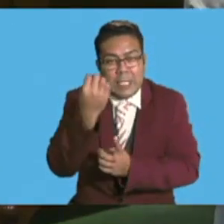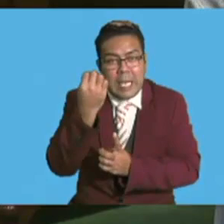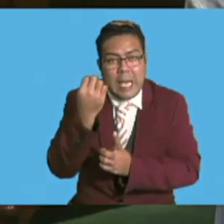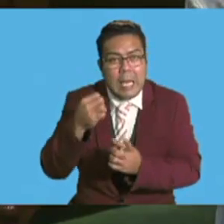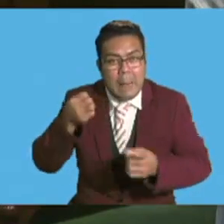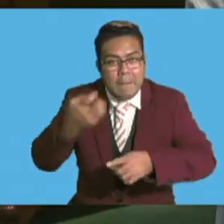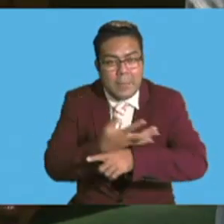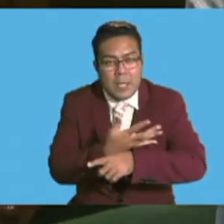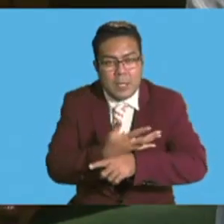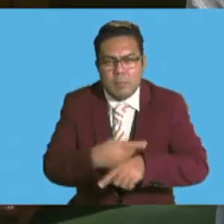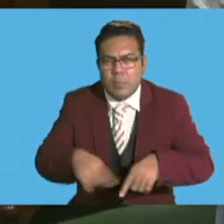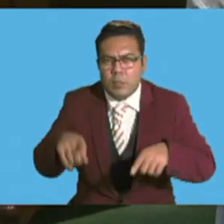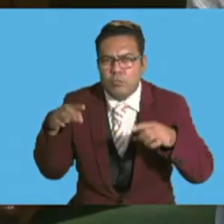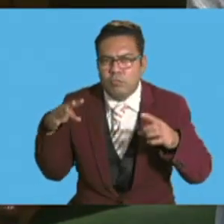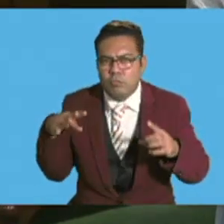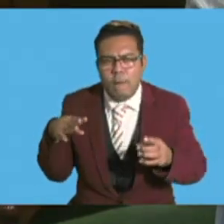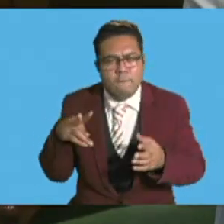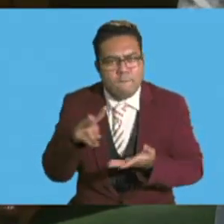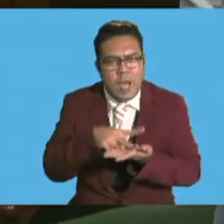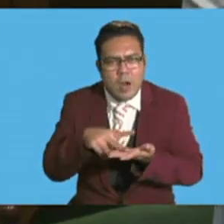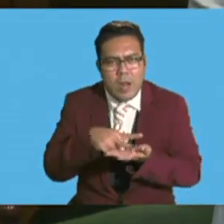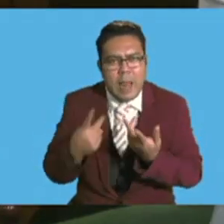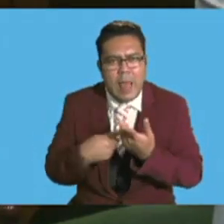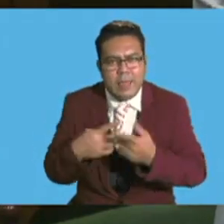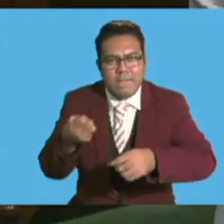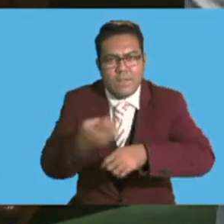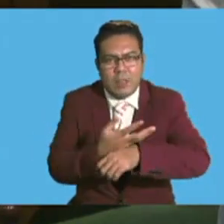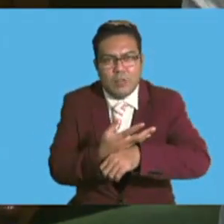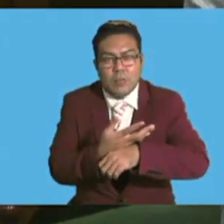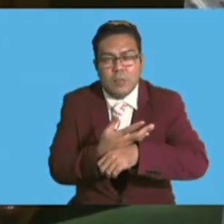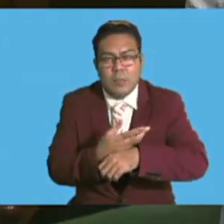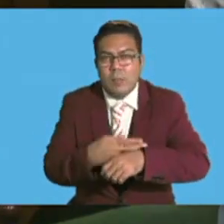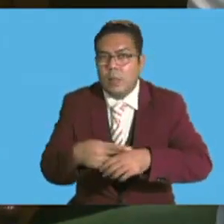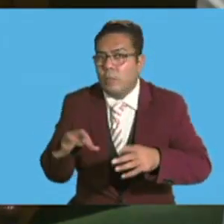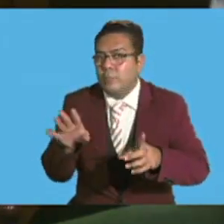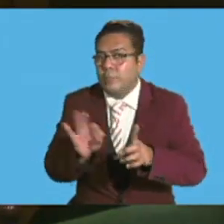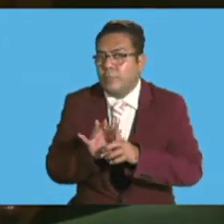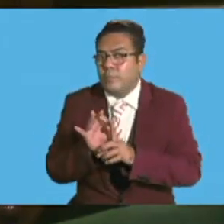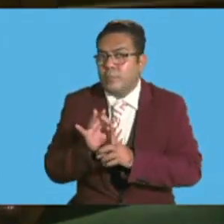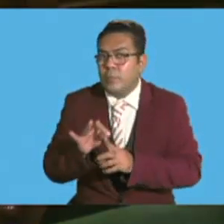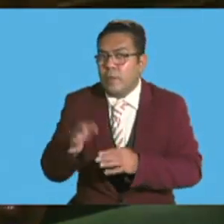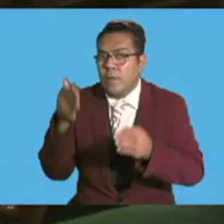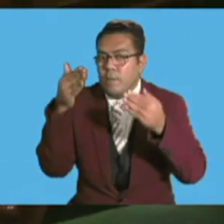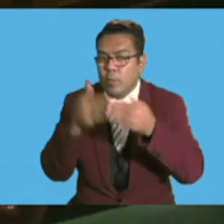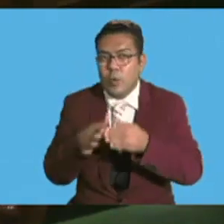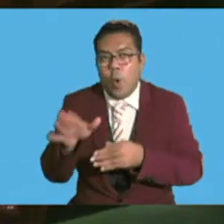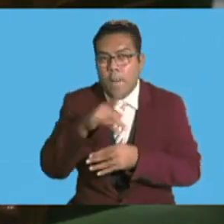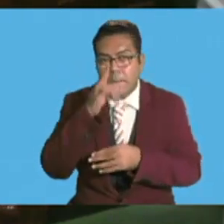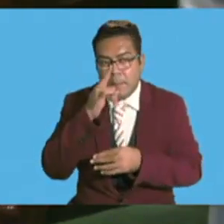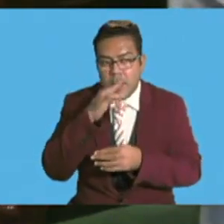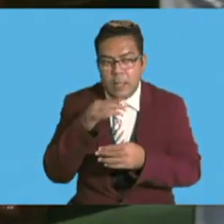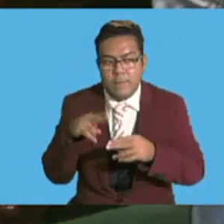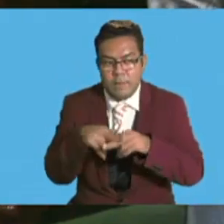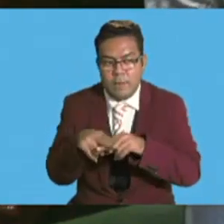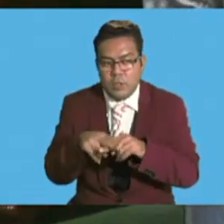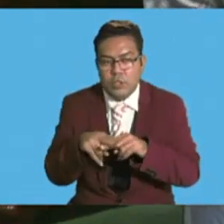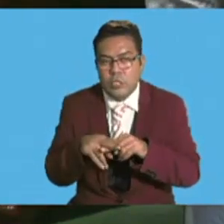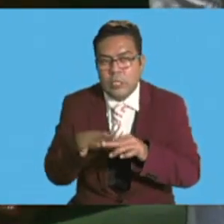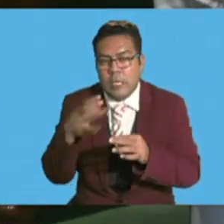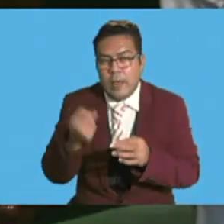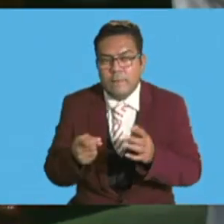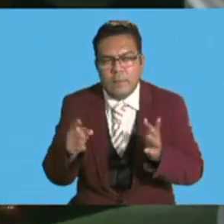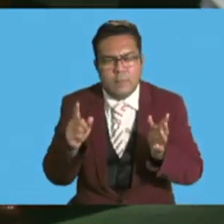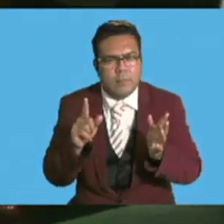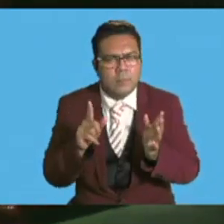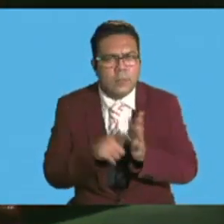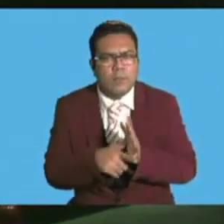to surges in viral and other infections. Improving our reach with a focus on ensuring that all people in Fiji have timely access to our services is